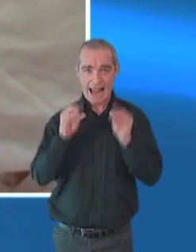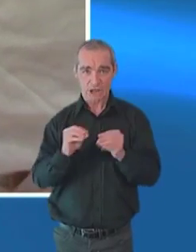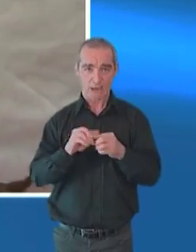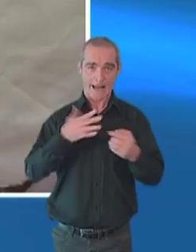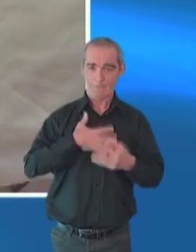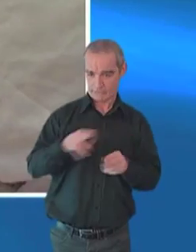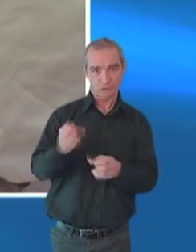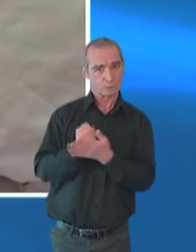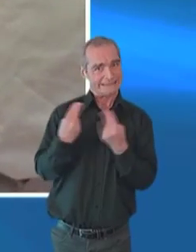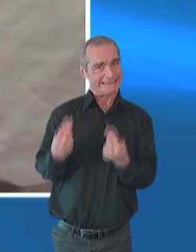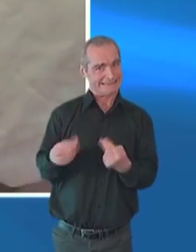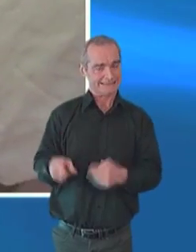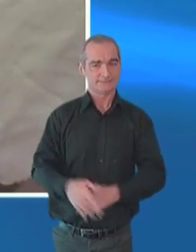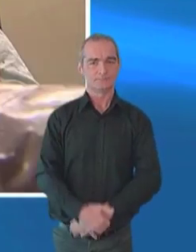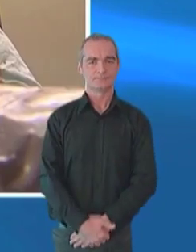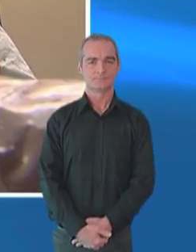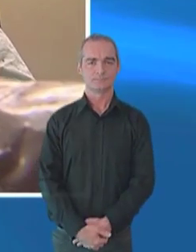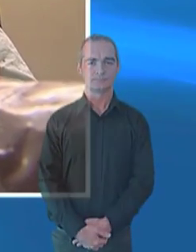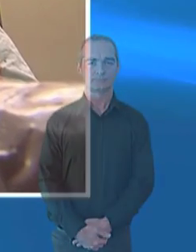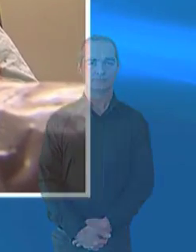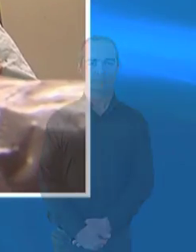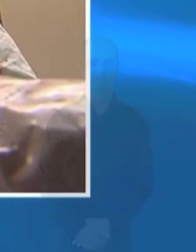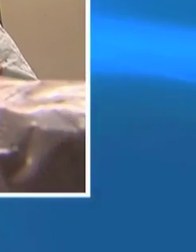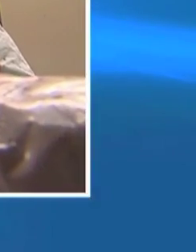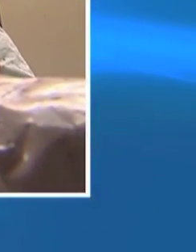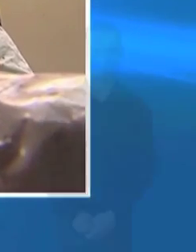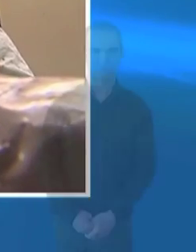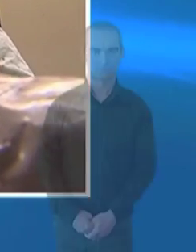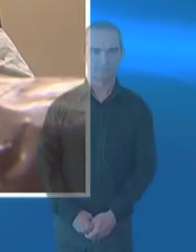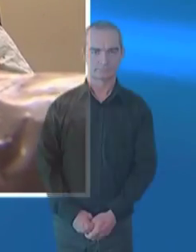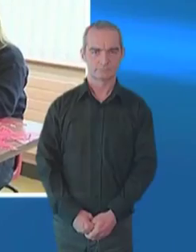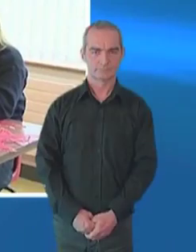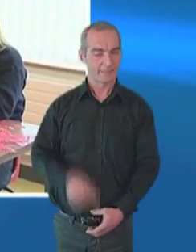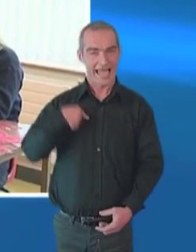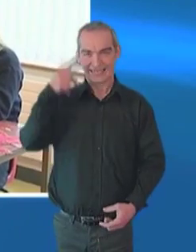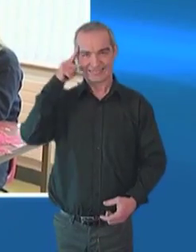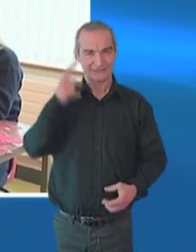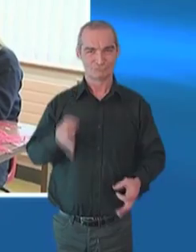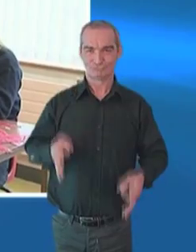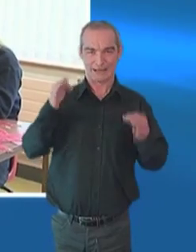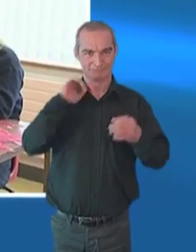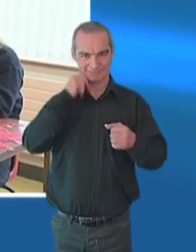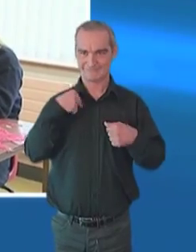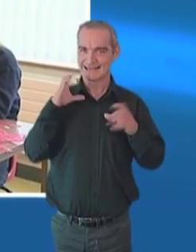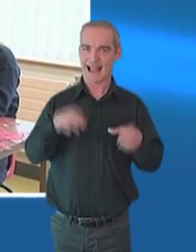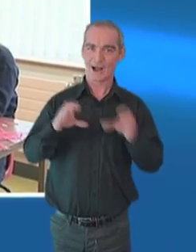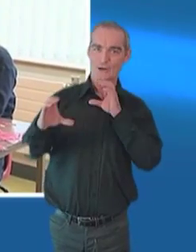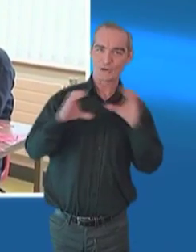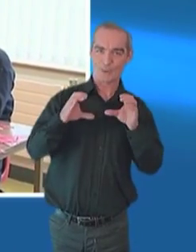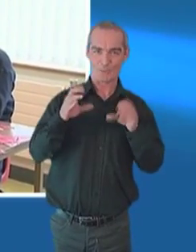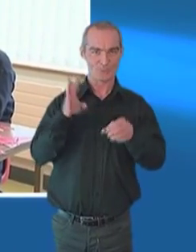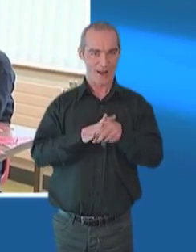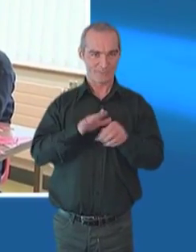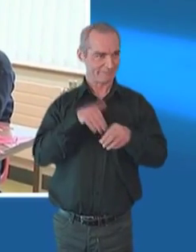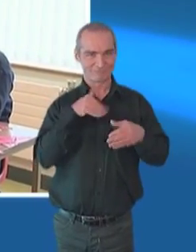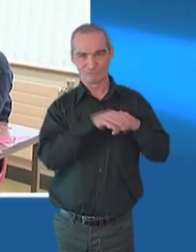the communicative, educational and emotional needs of its students. I think it's great because I